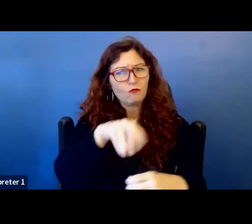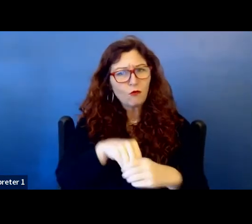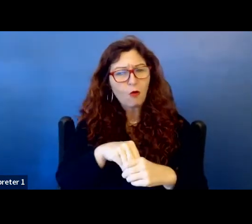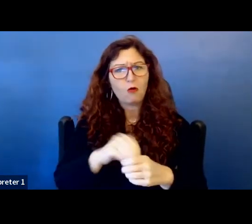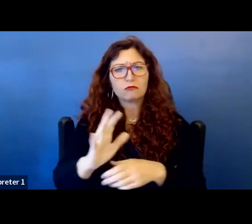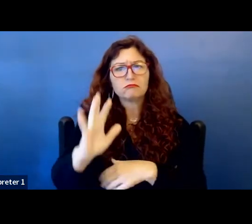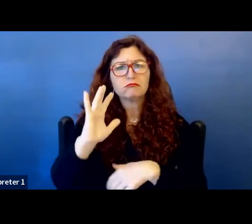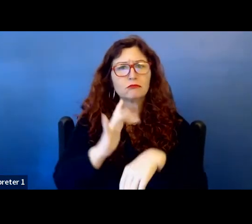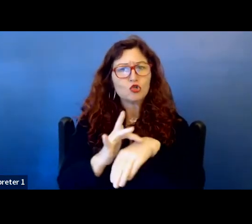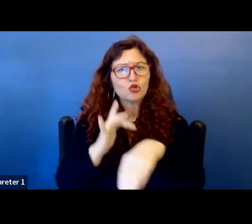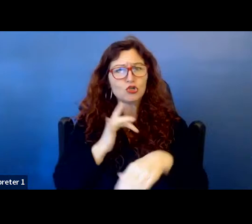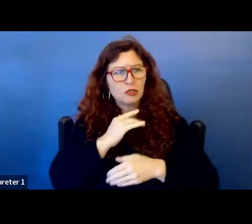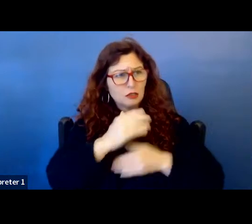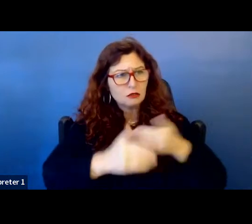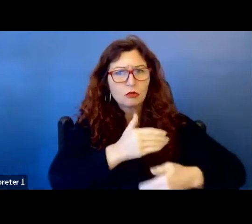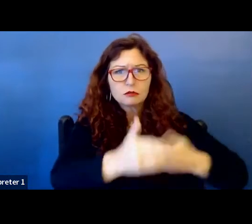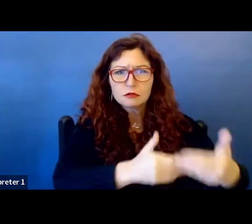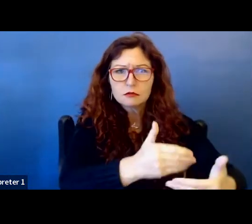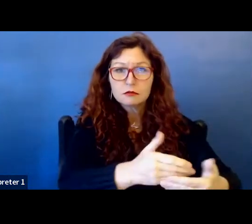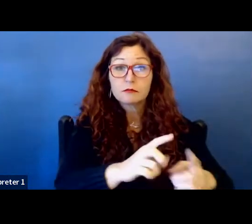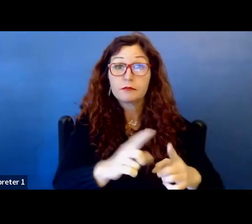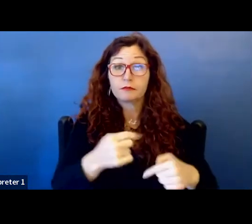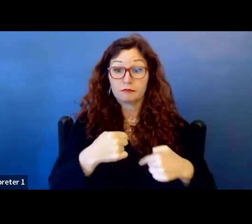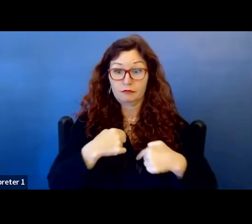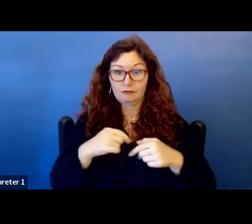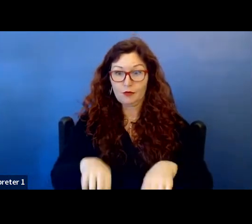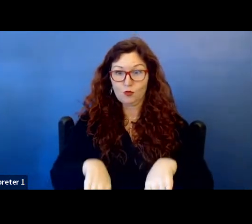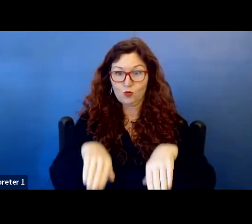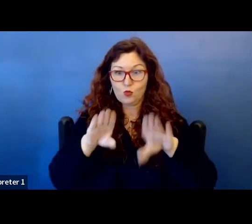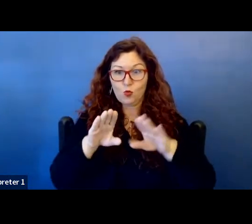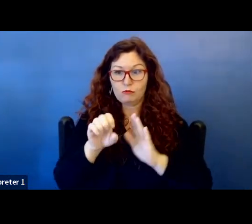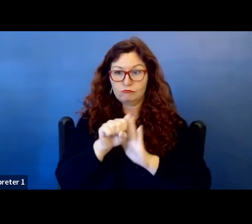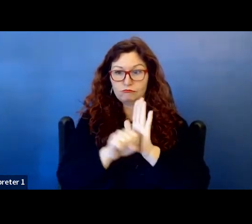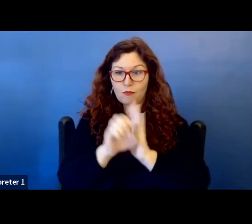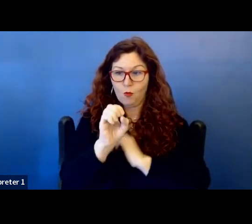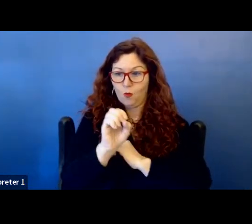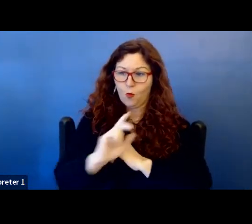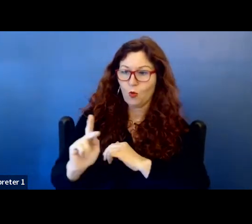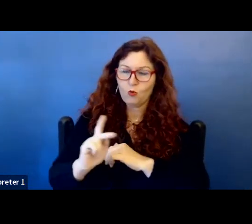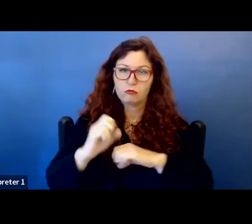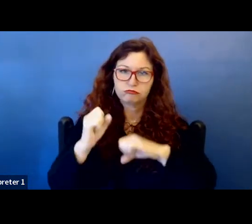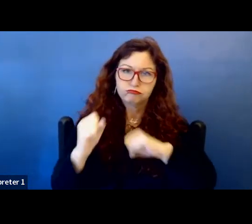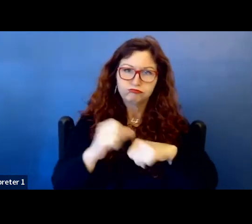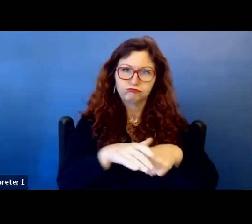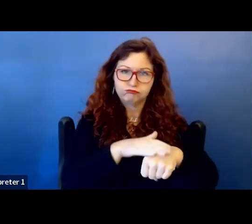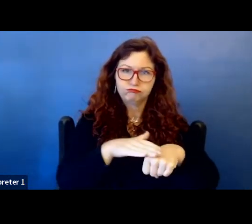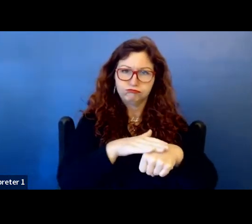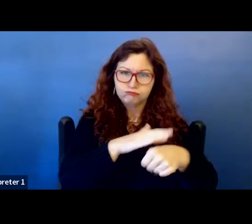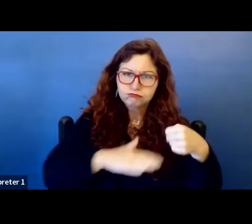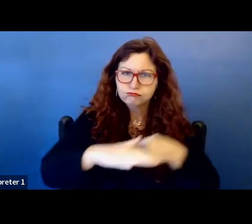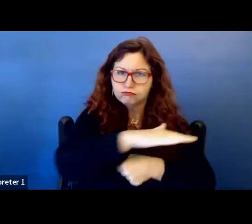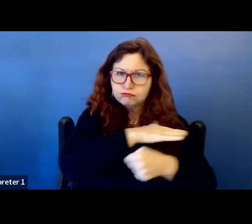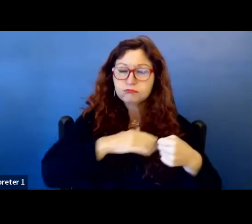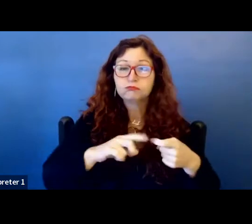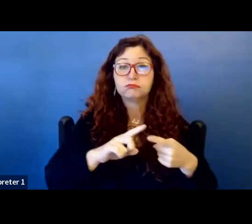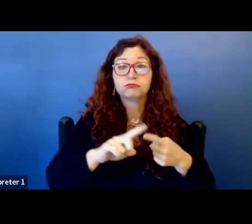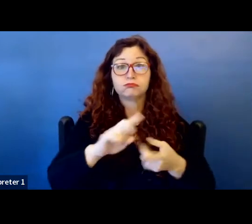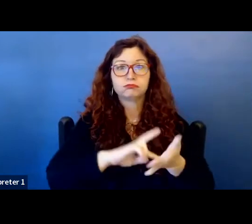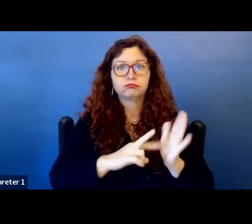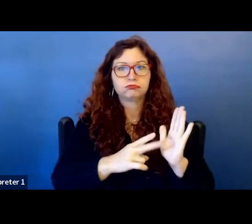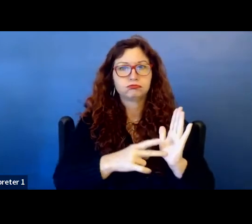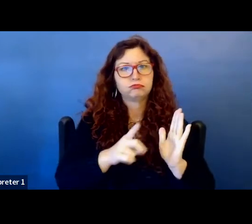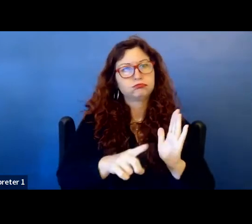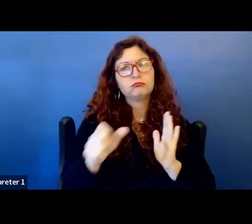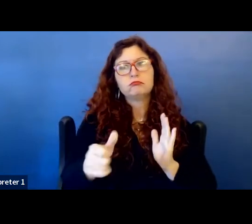oklahoma which the entire state is indian country the same that could be afforded to non-native schools